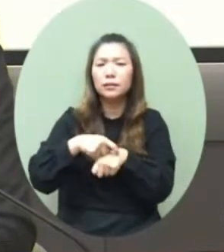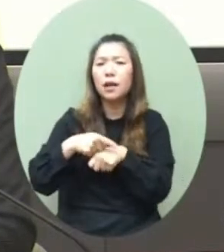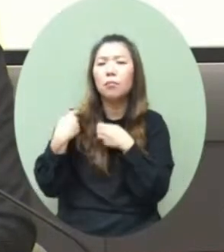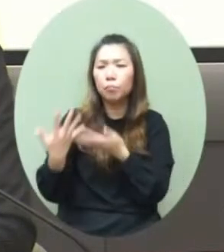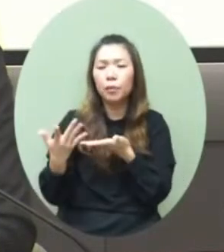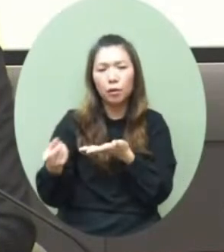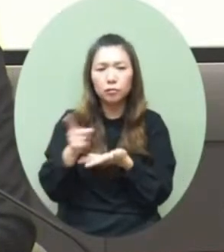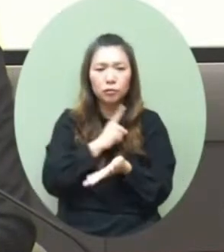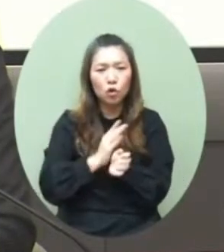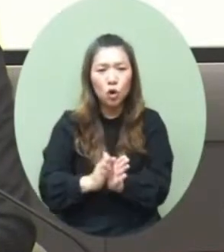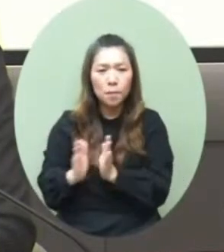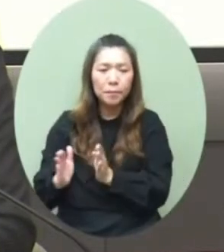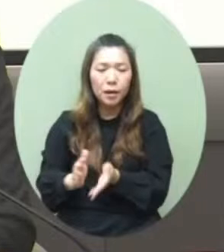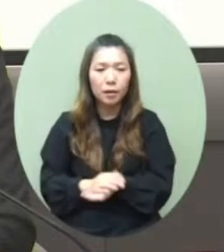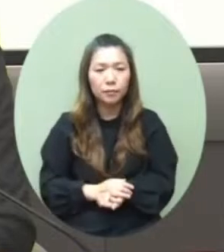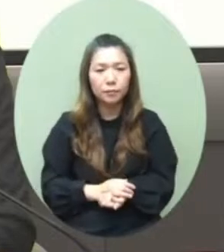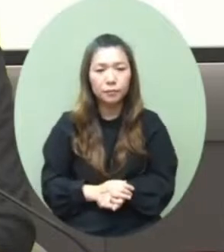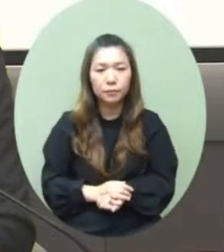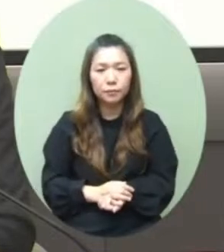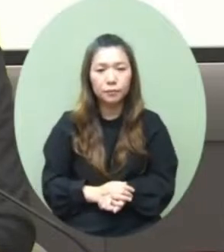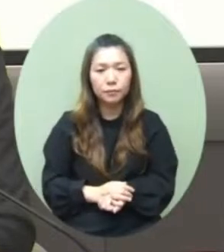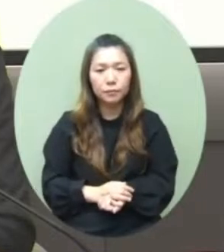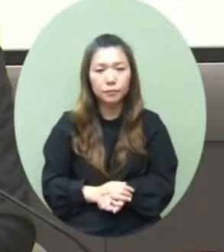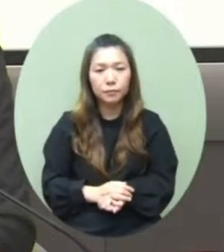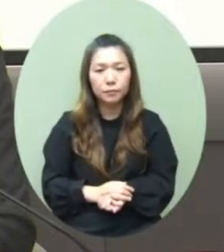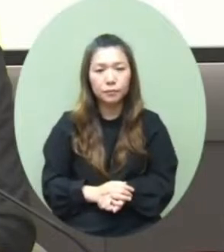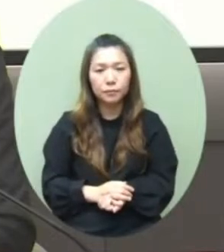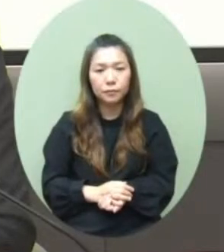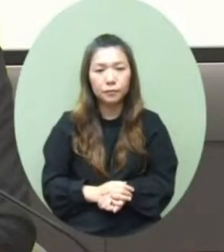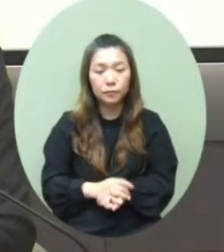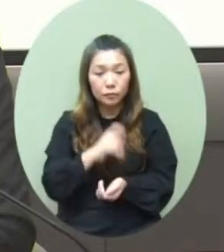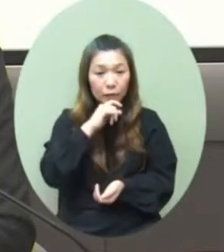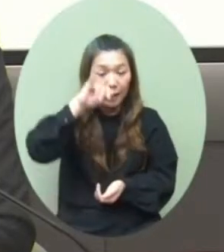the tickets are just $30.